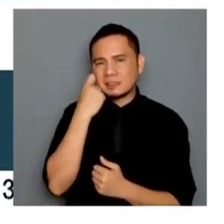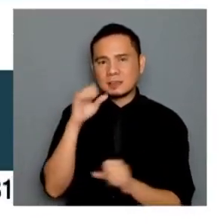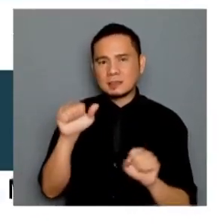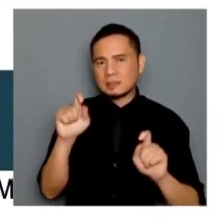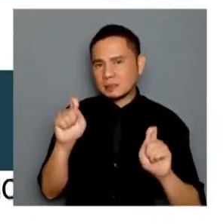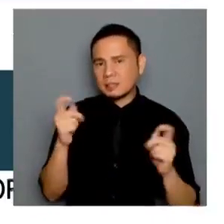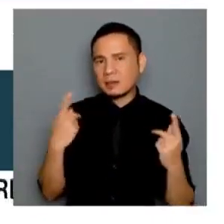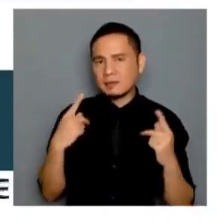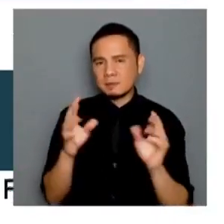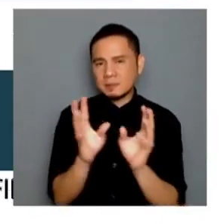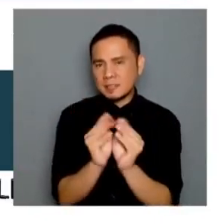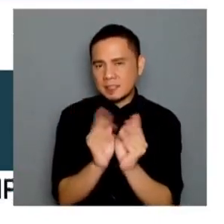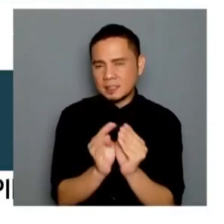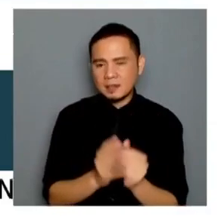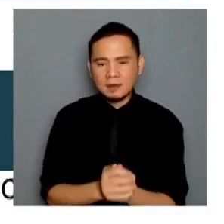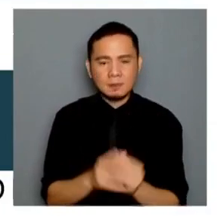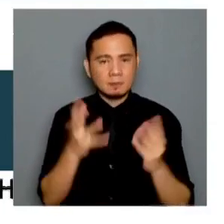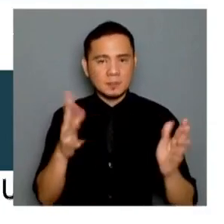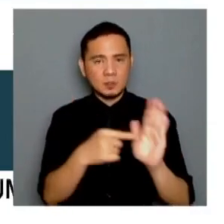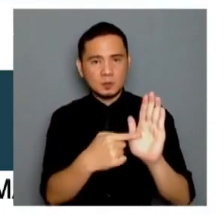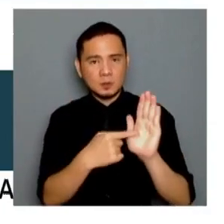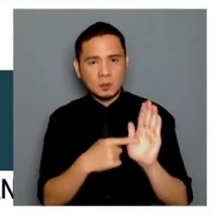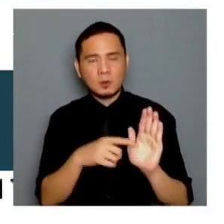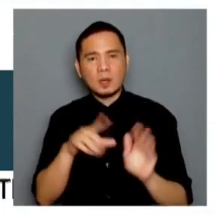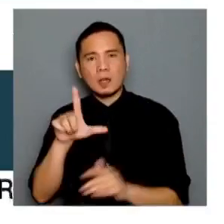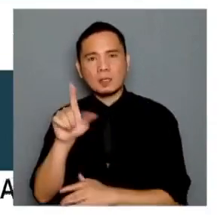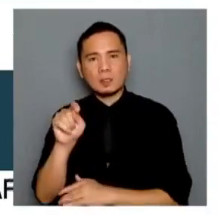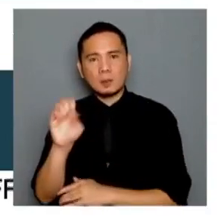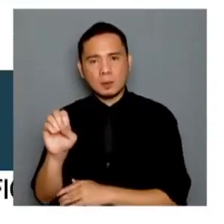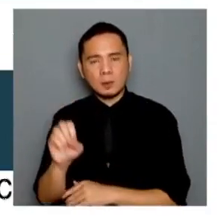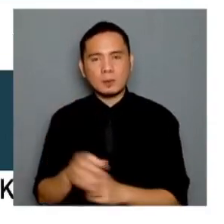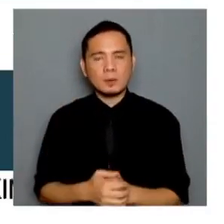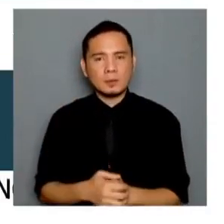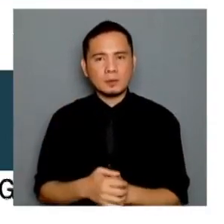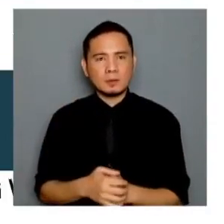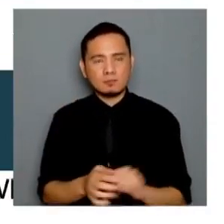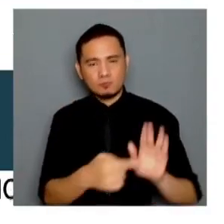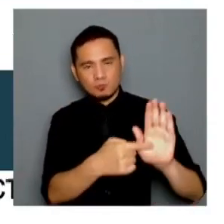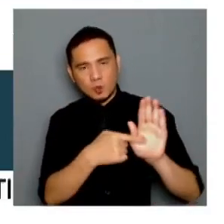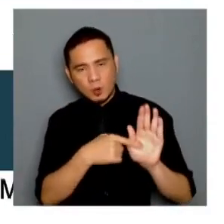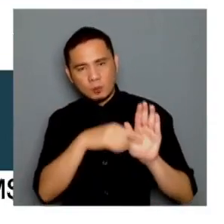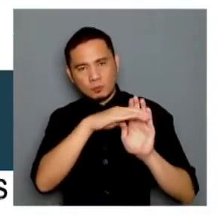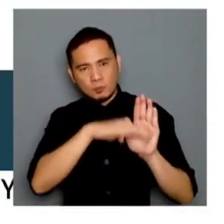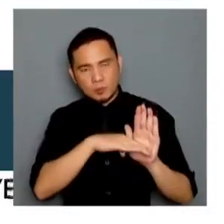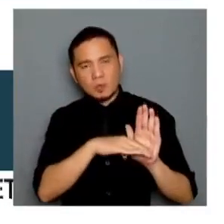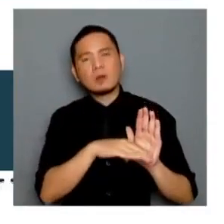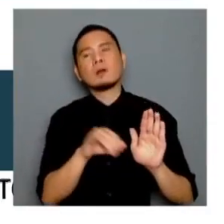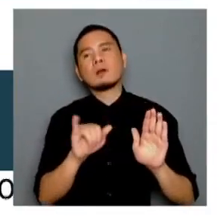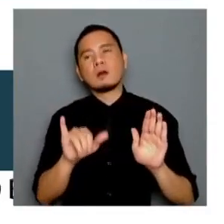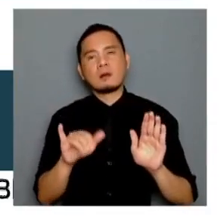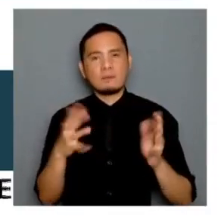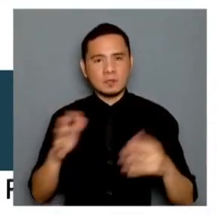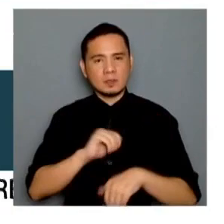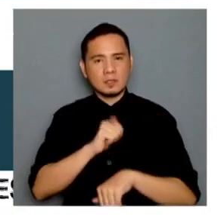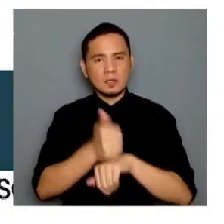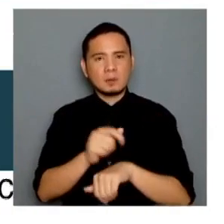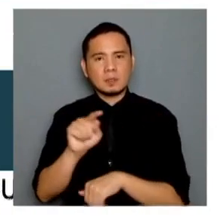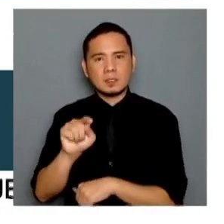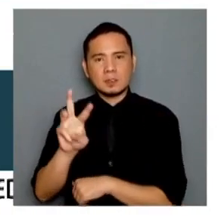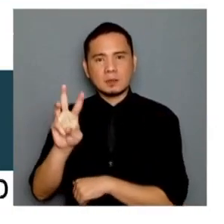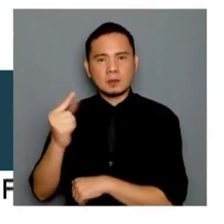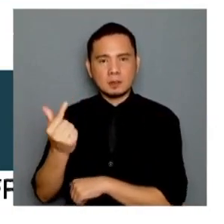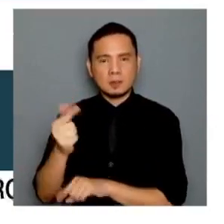was presented to us by the LTO, and we have formed a technical working group already to study this. Now, in